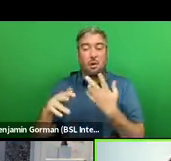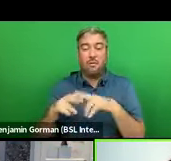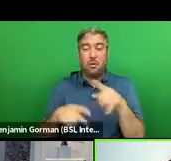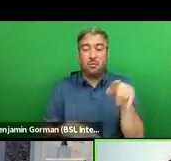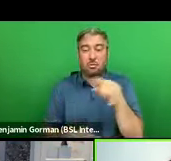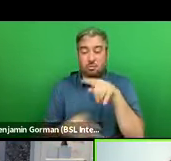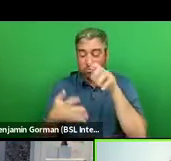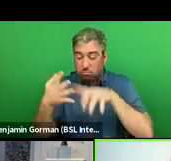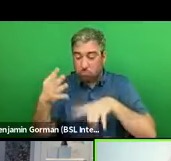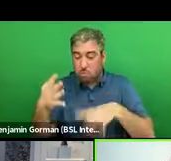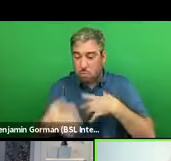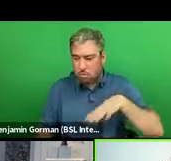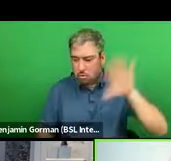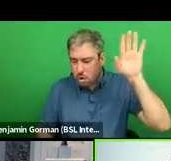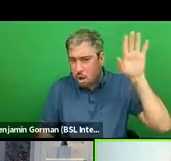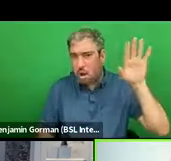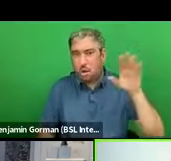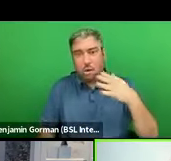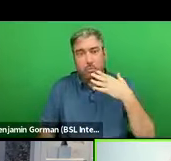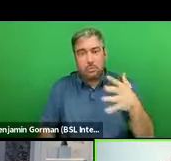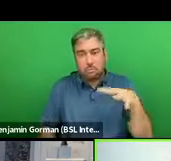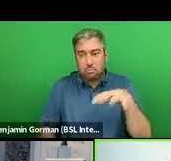grab the microphone.